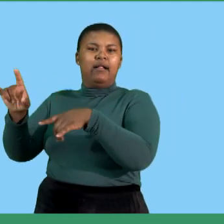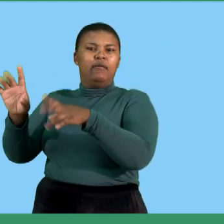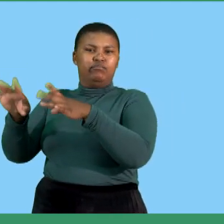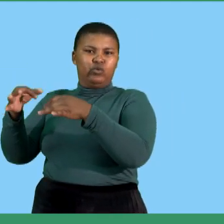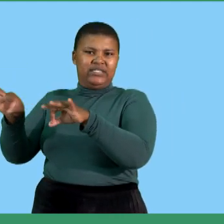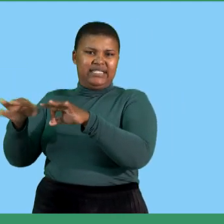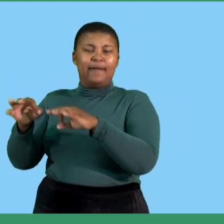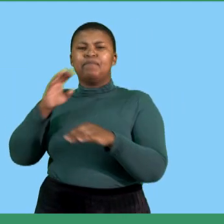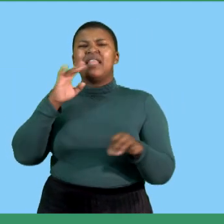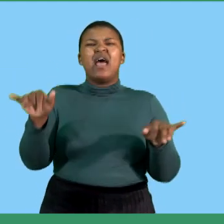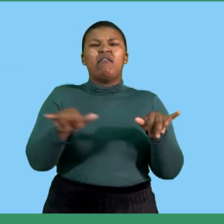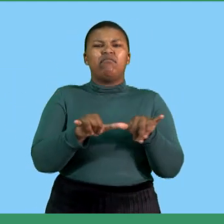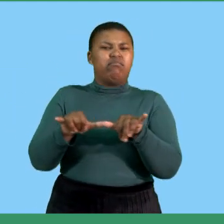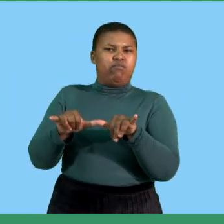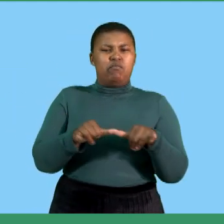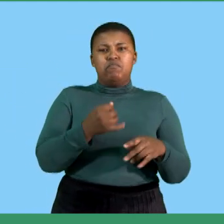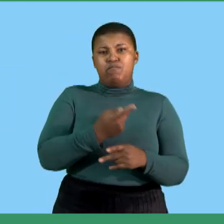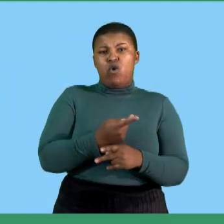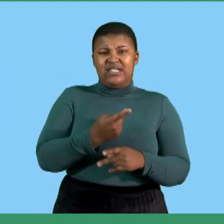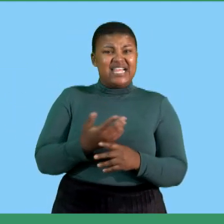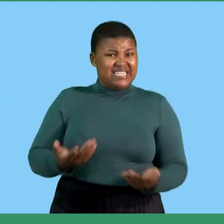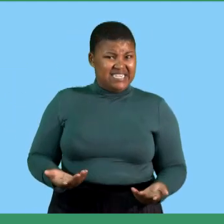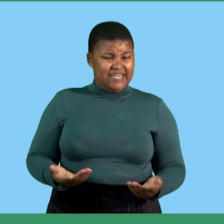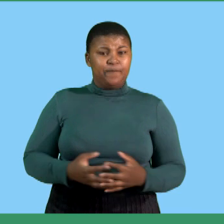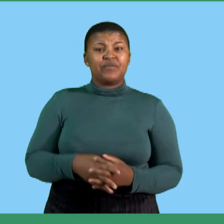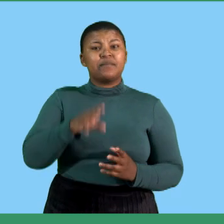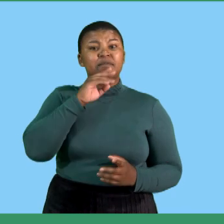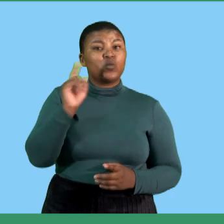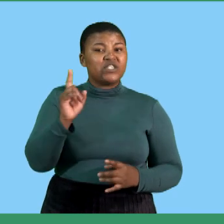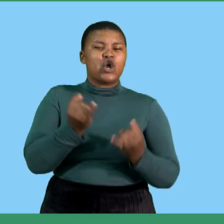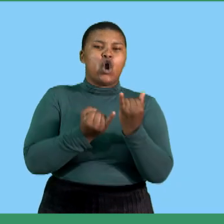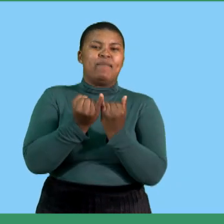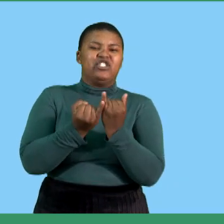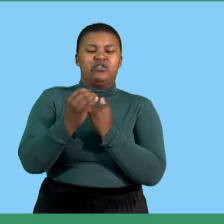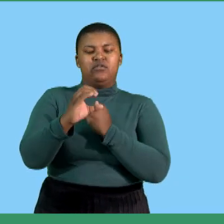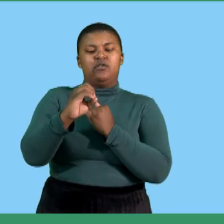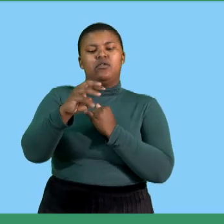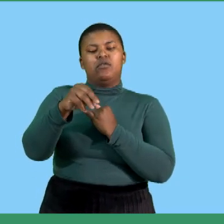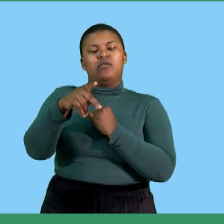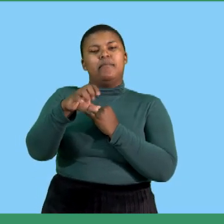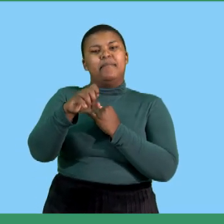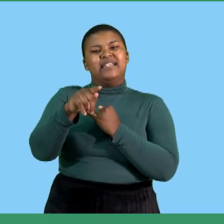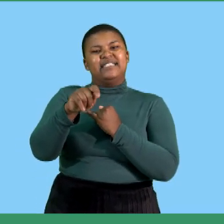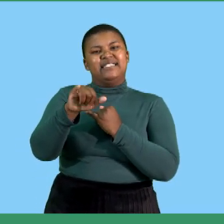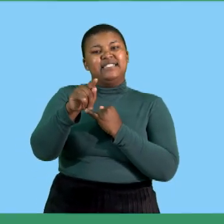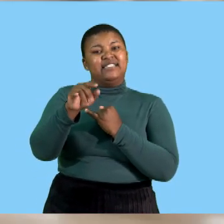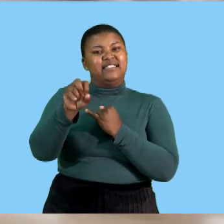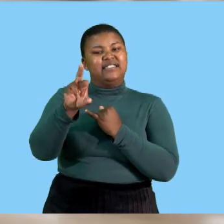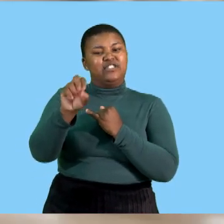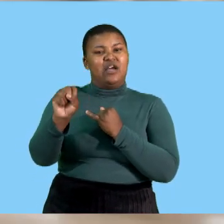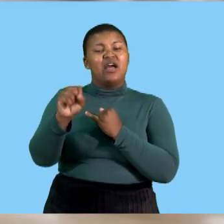a similar or the same product or service as our business is seen as a competitor.